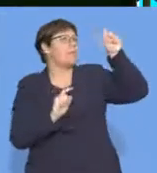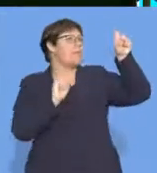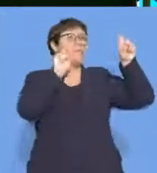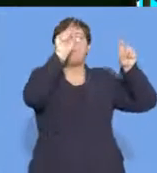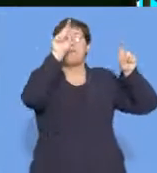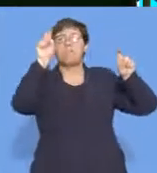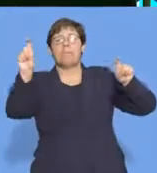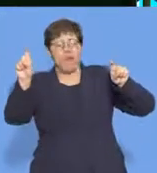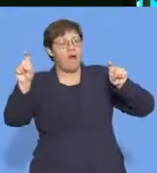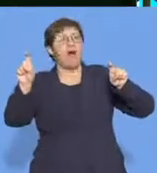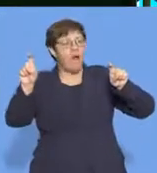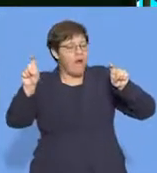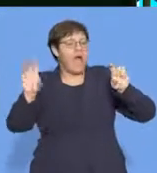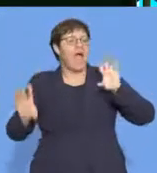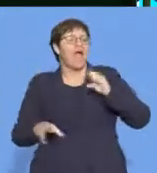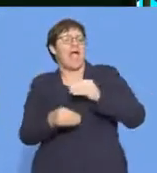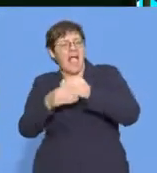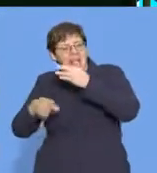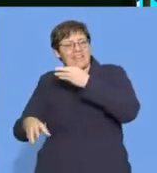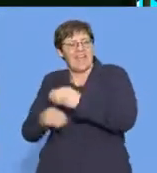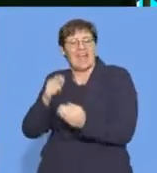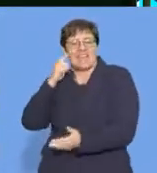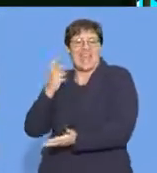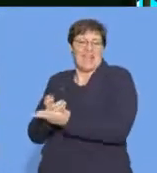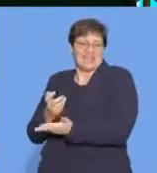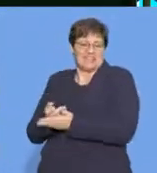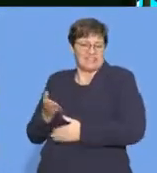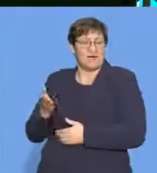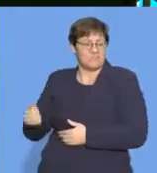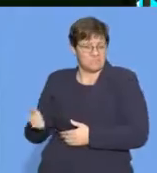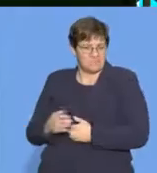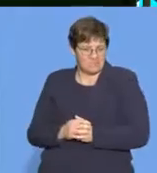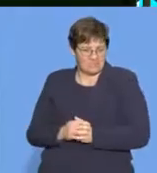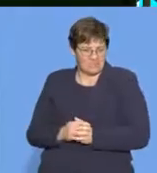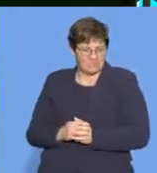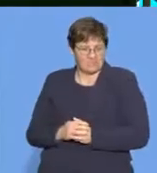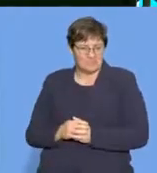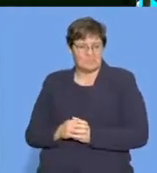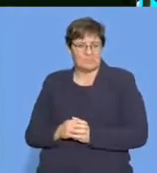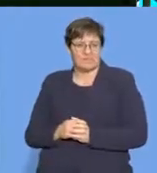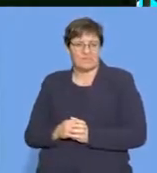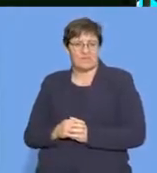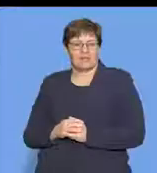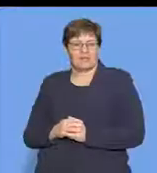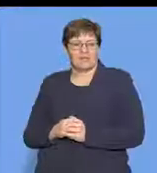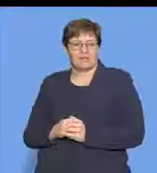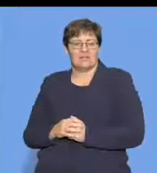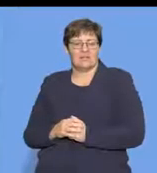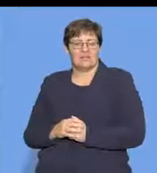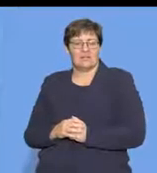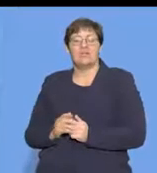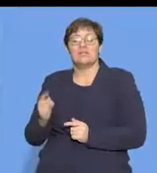it actually adds to the evidence that we have for this hypothesis. All right, so the out of